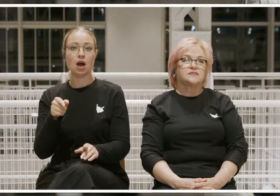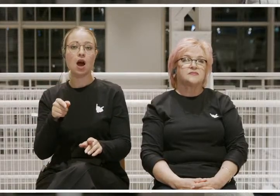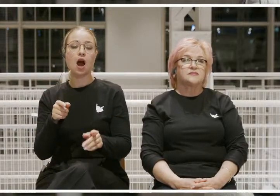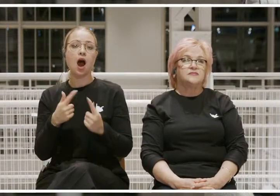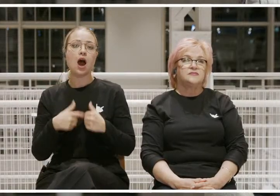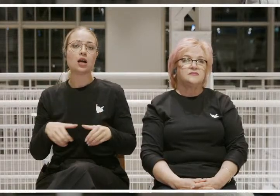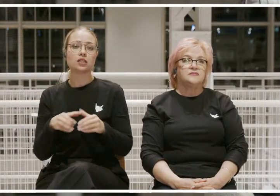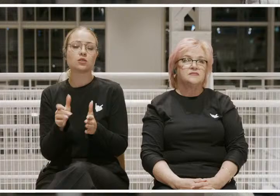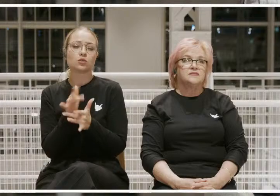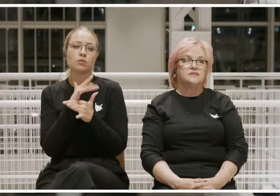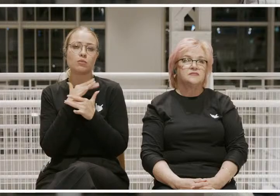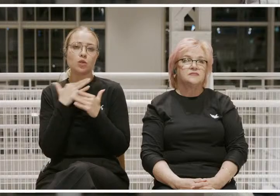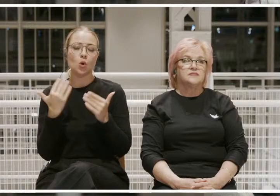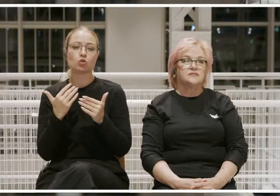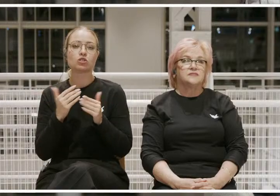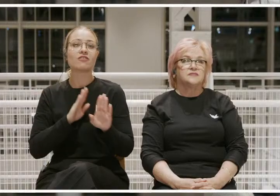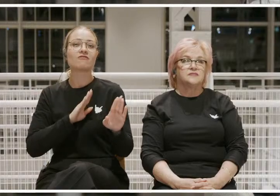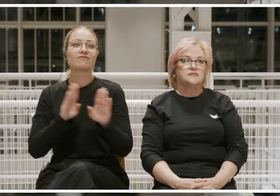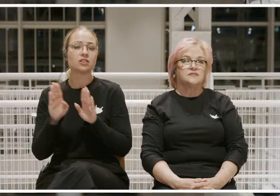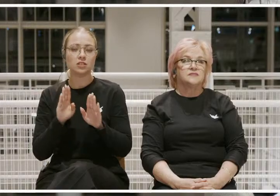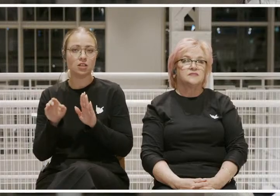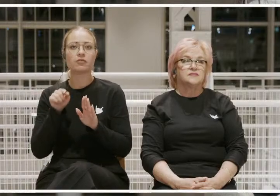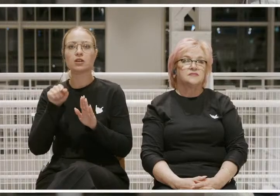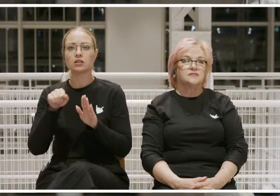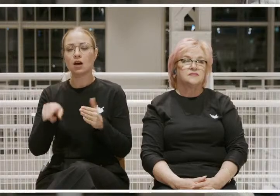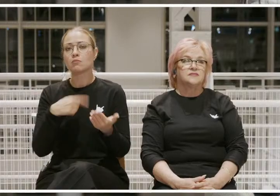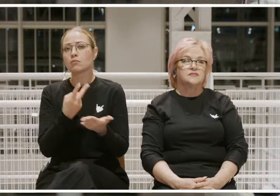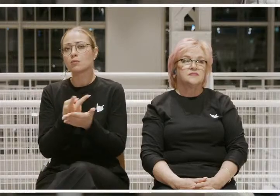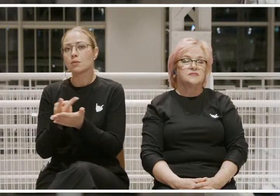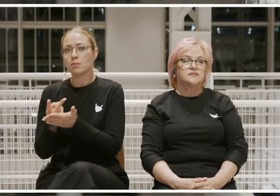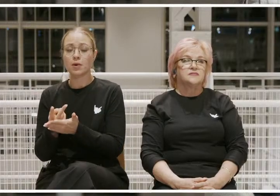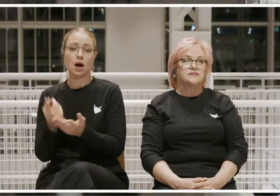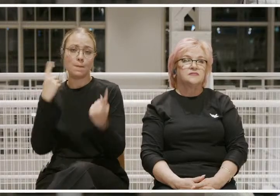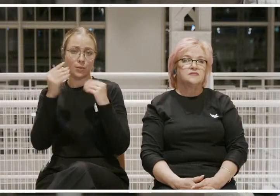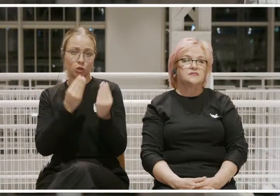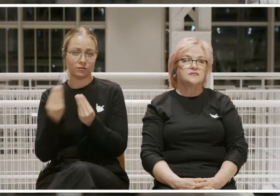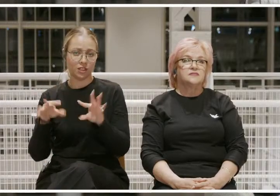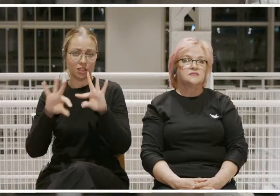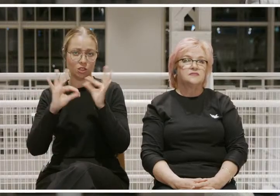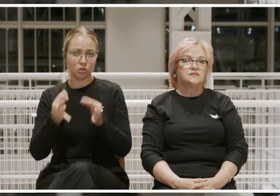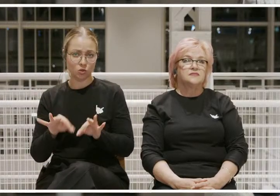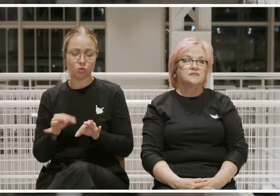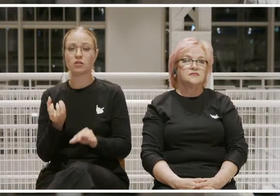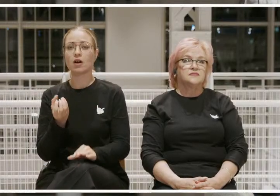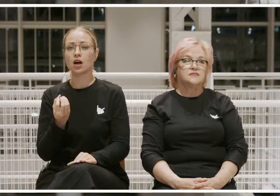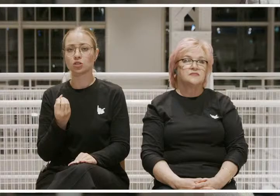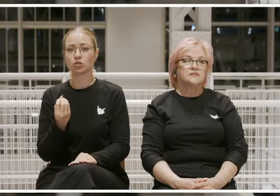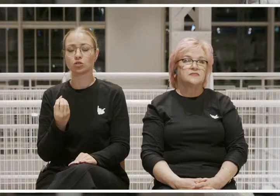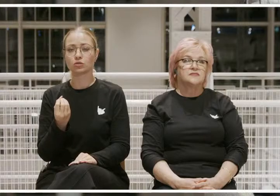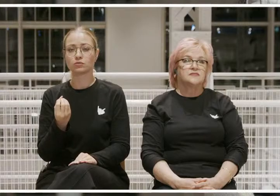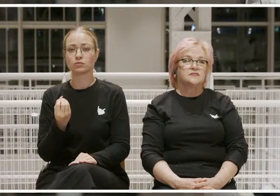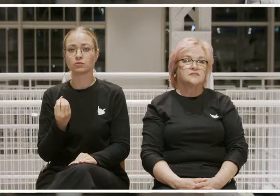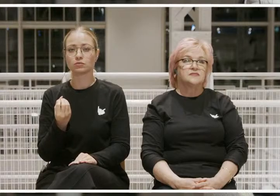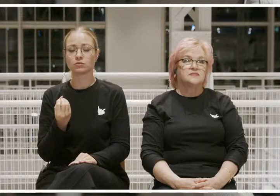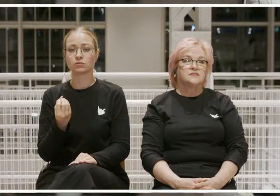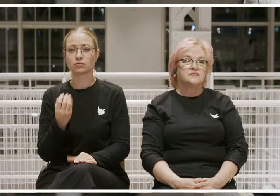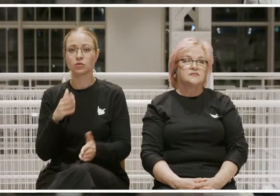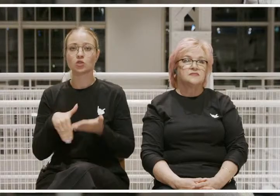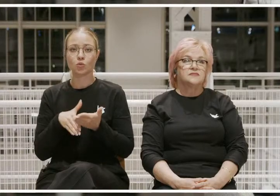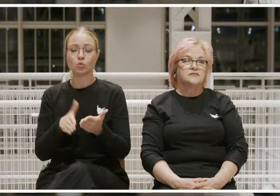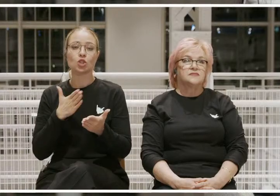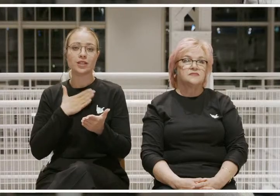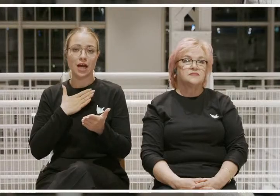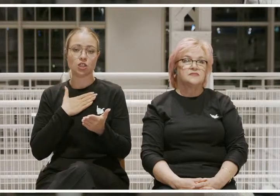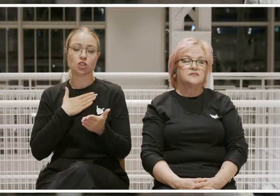exhibit artworks. But also, I think through our programming, through our programs, we try